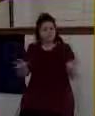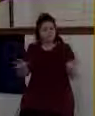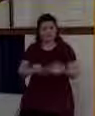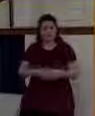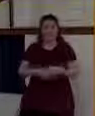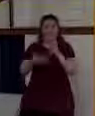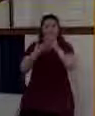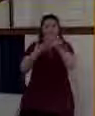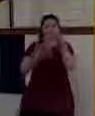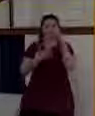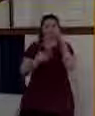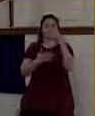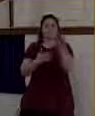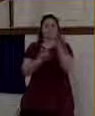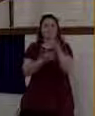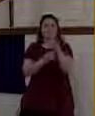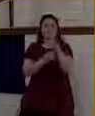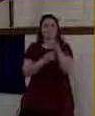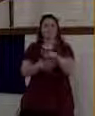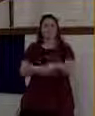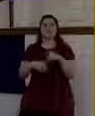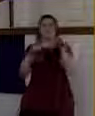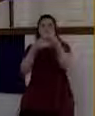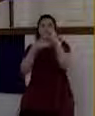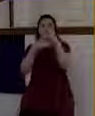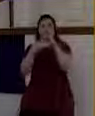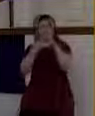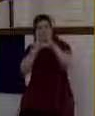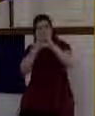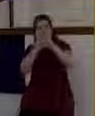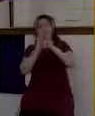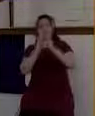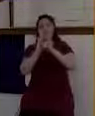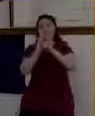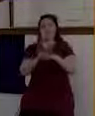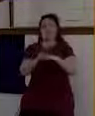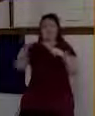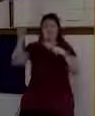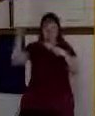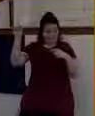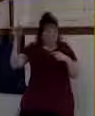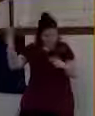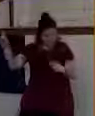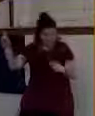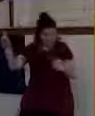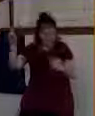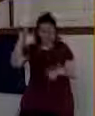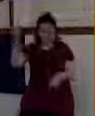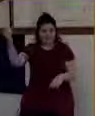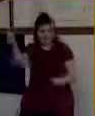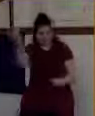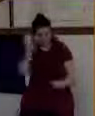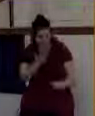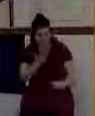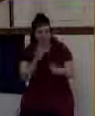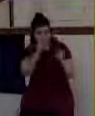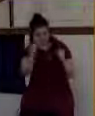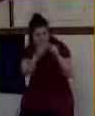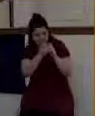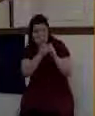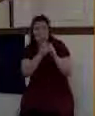verse 17, the word of God is emphasized. It was said to me by the word of the Lord. God told me this. This was a command that